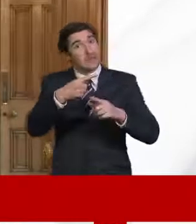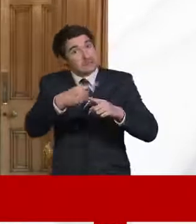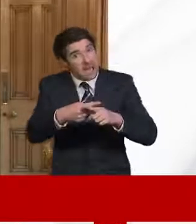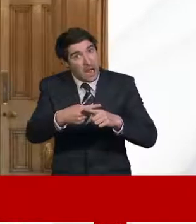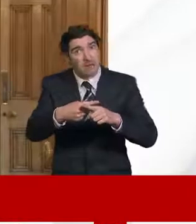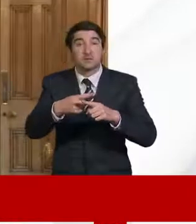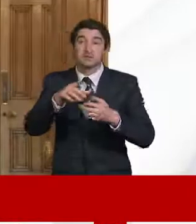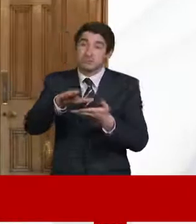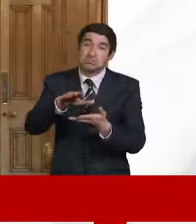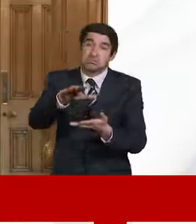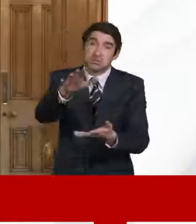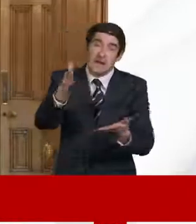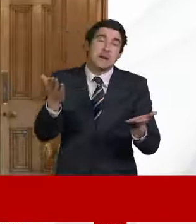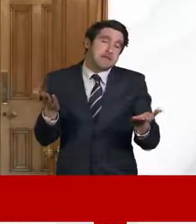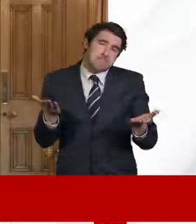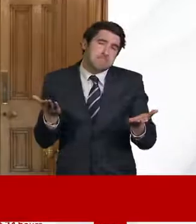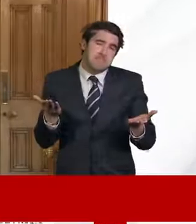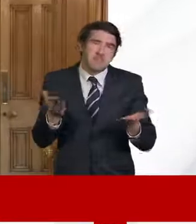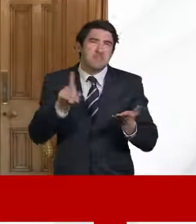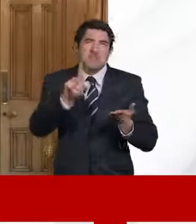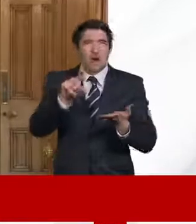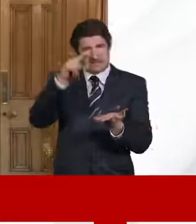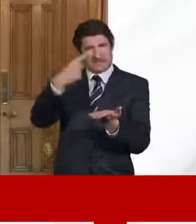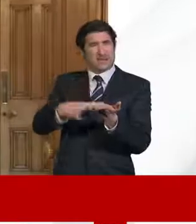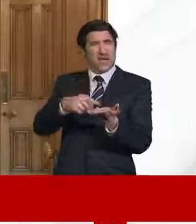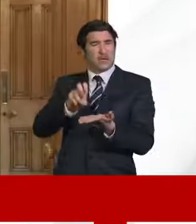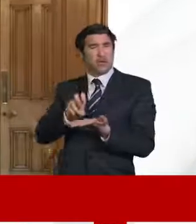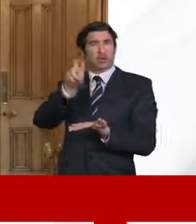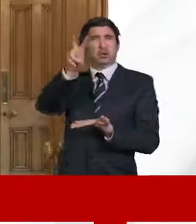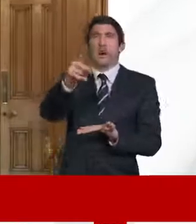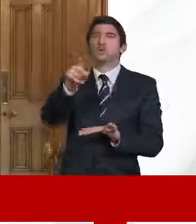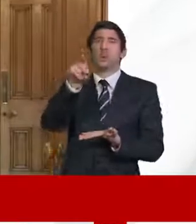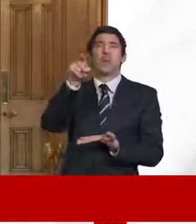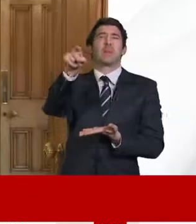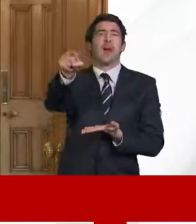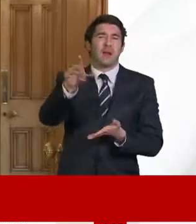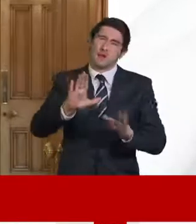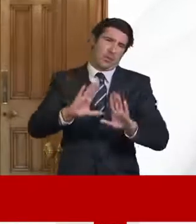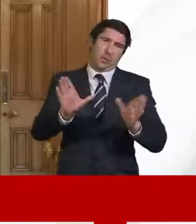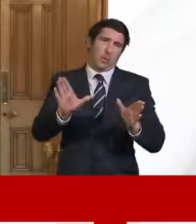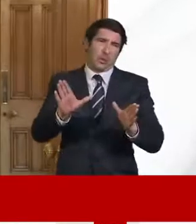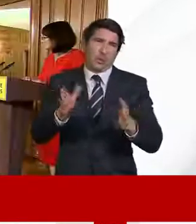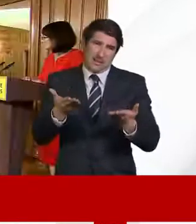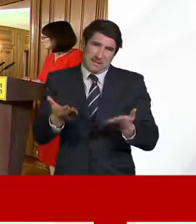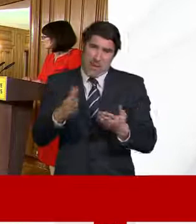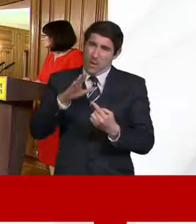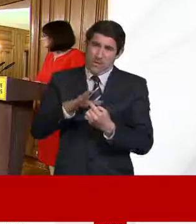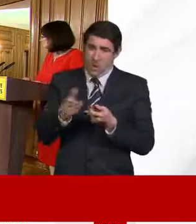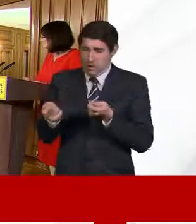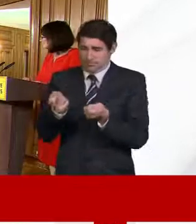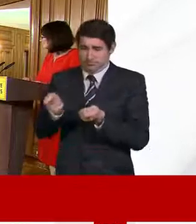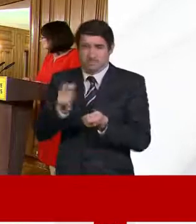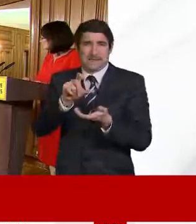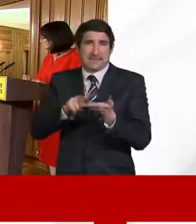future economic growth. Tax decisions in the future will be a matter for the Prime Minister and for the Chancellor. But on